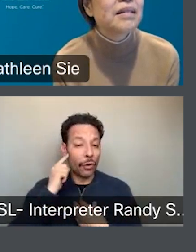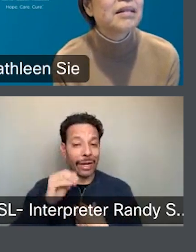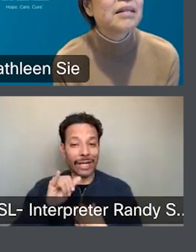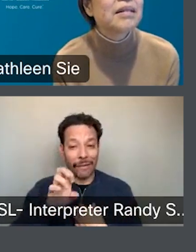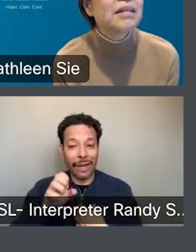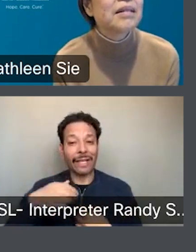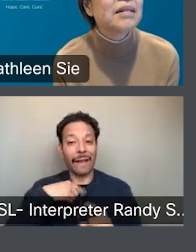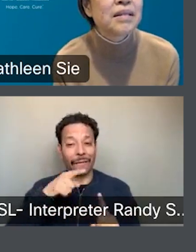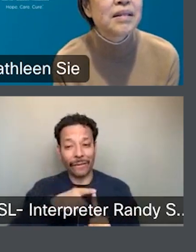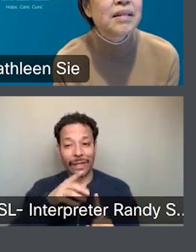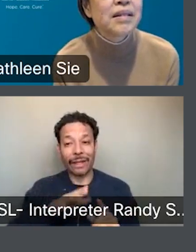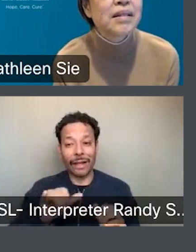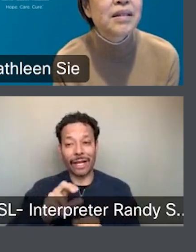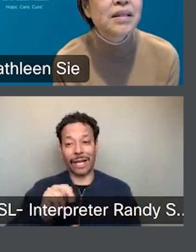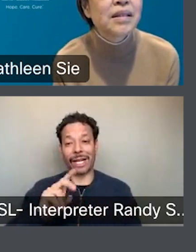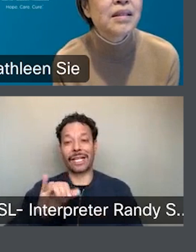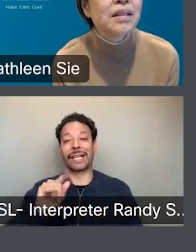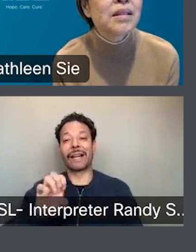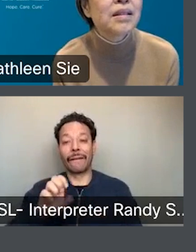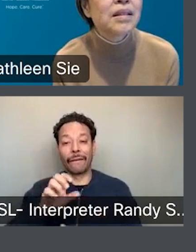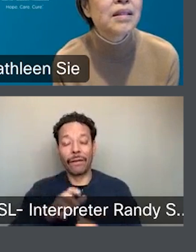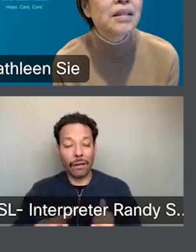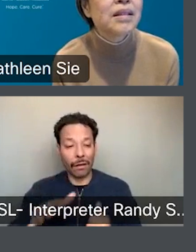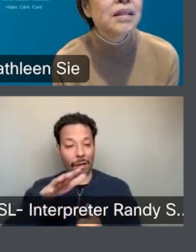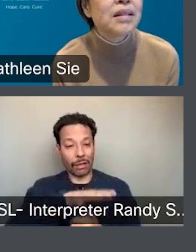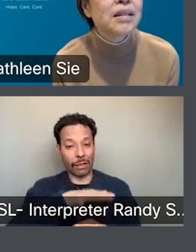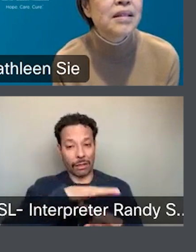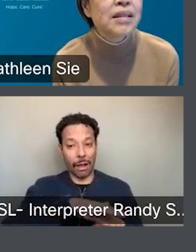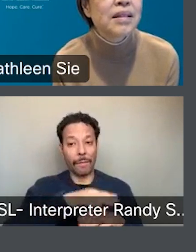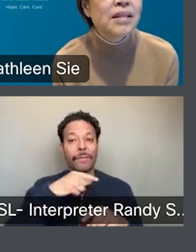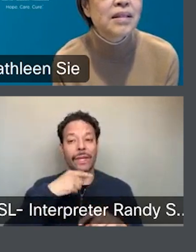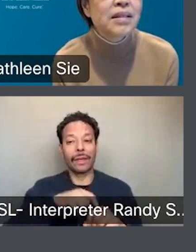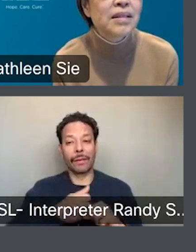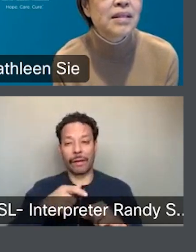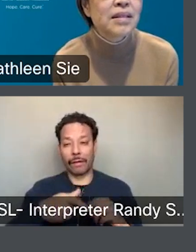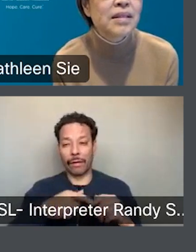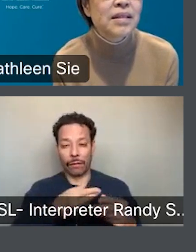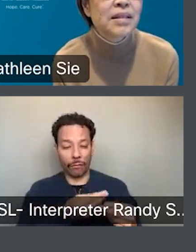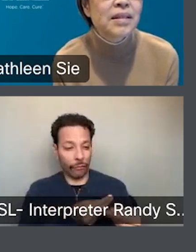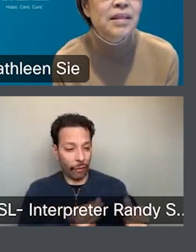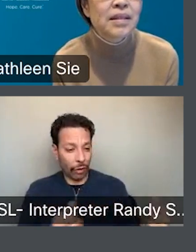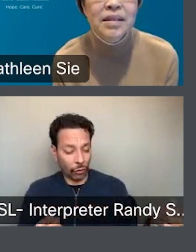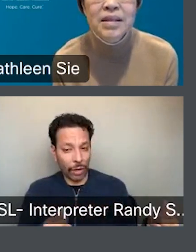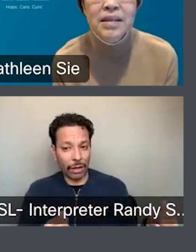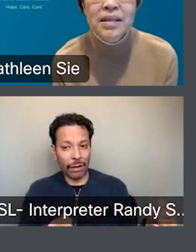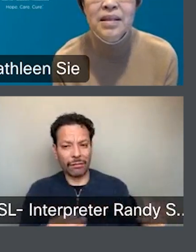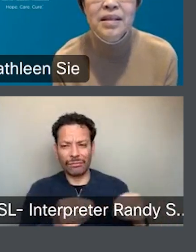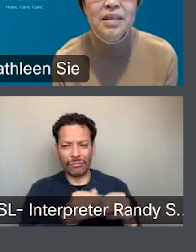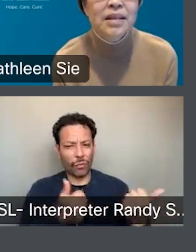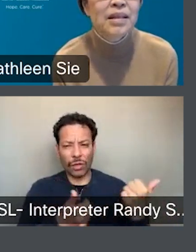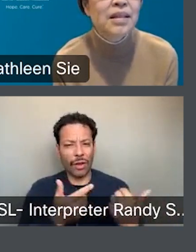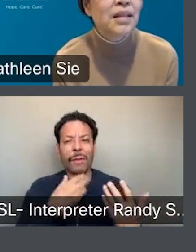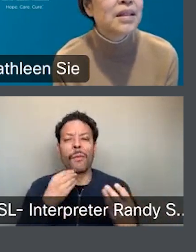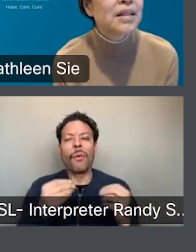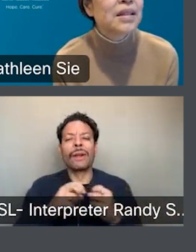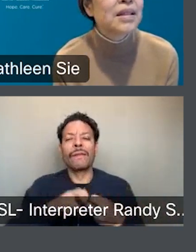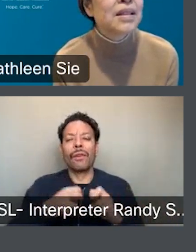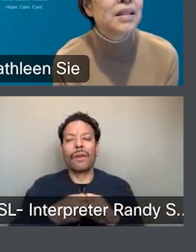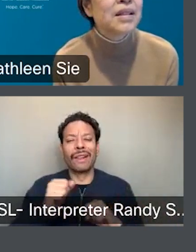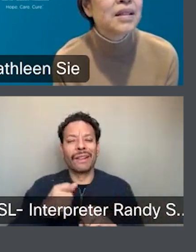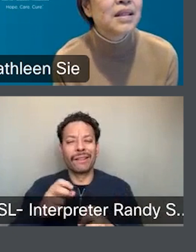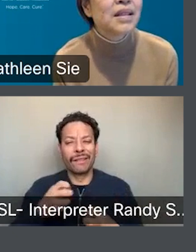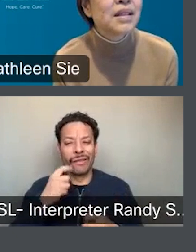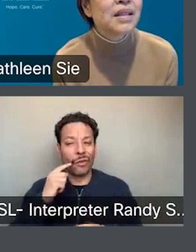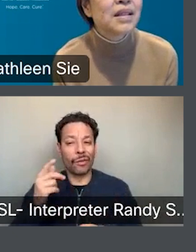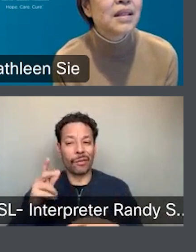top, kind of making the thresholds fluctuate somewhat, it makes it more difficult to program a hearing device. So I would say